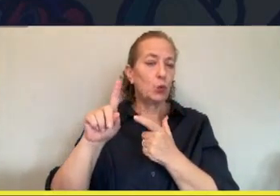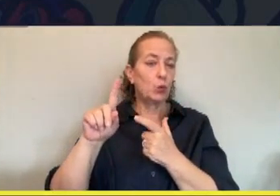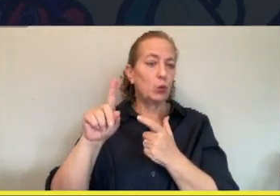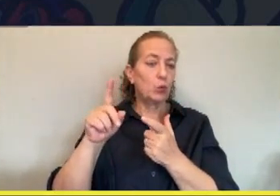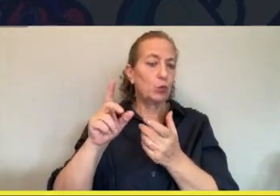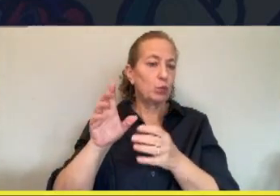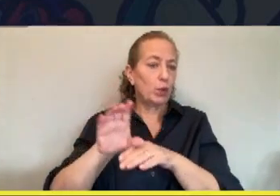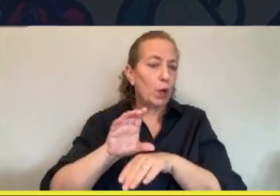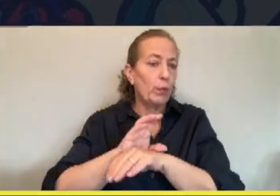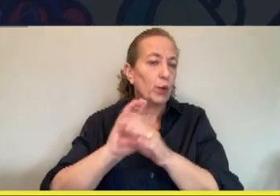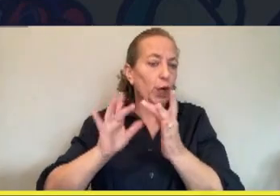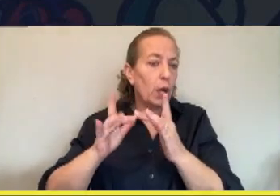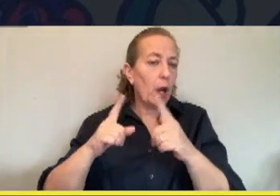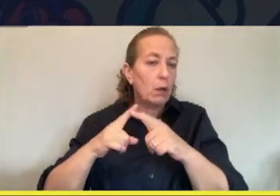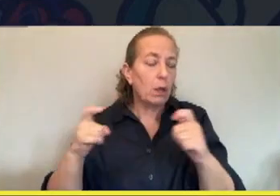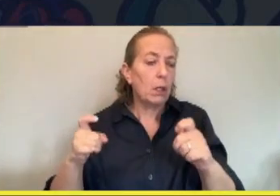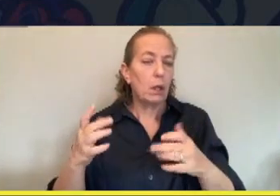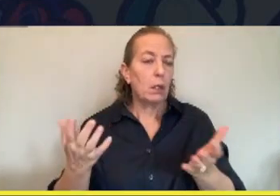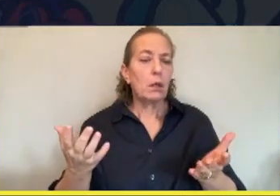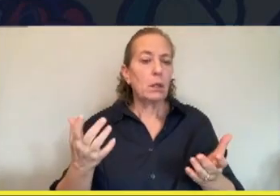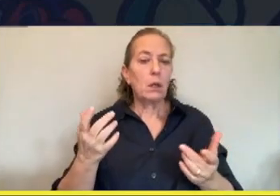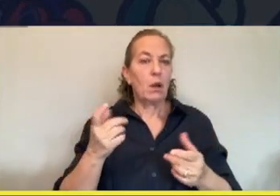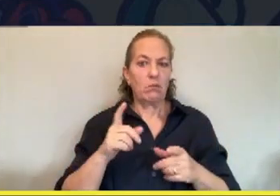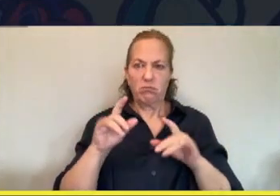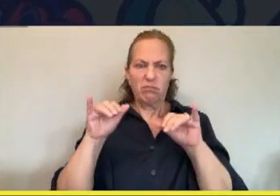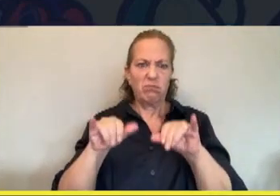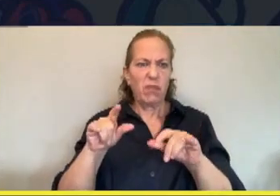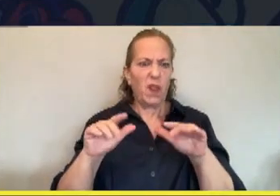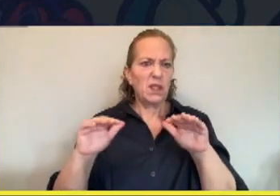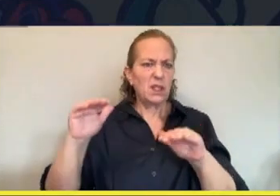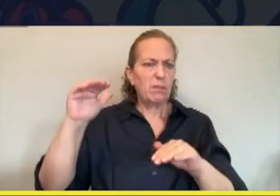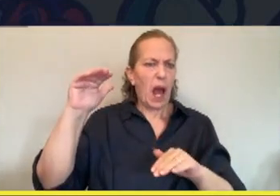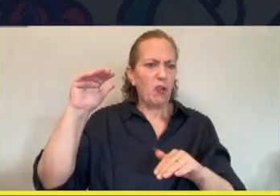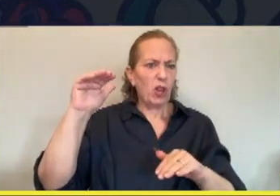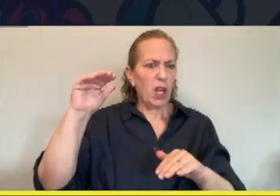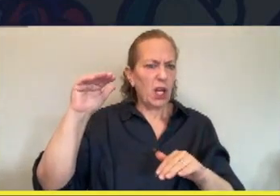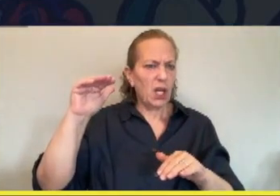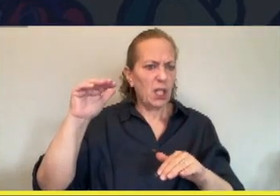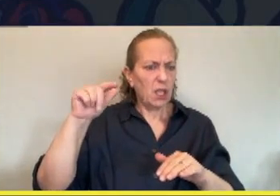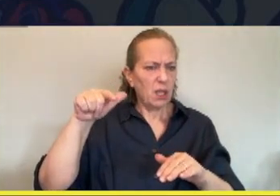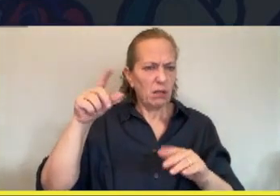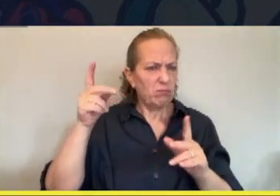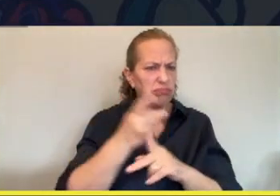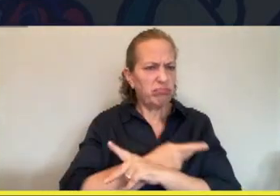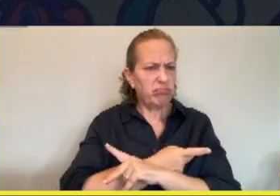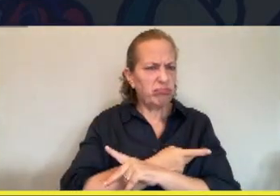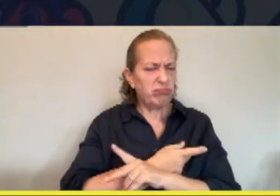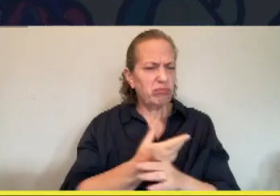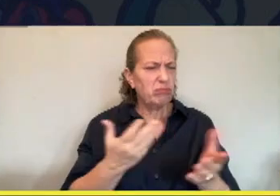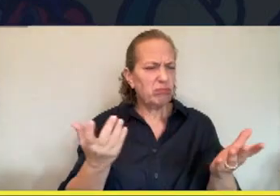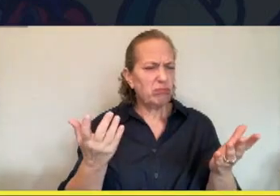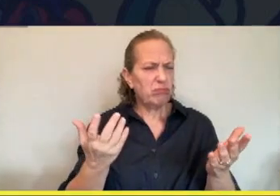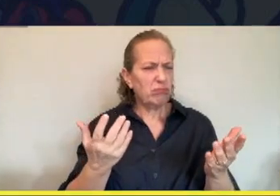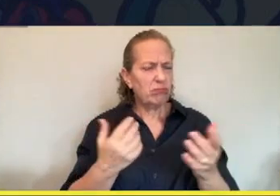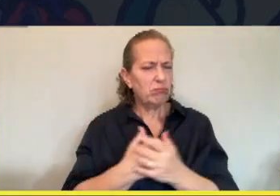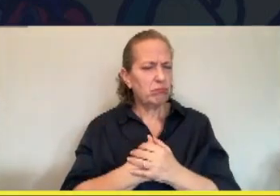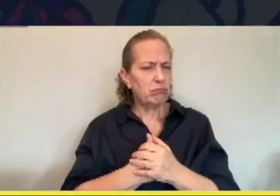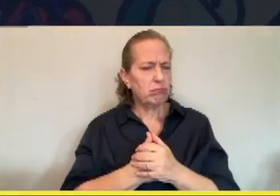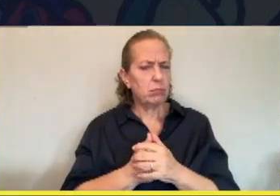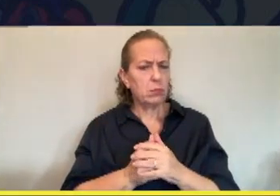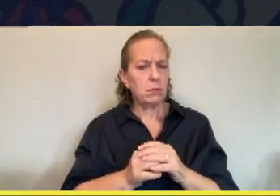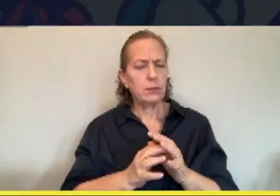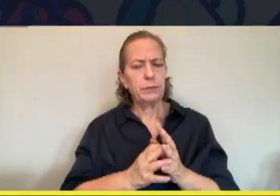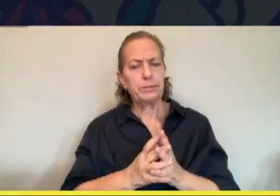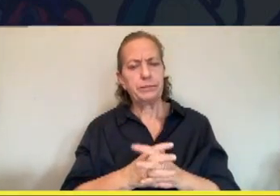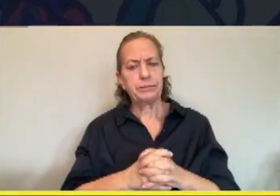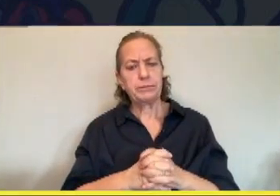saw the disparities. They are significantly much higher. So. Yeah, absolutely. And just to add to that,